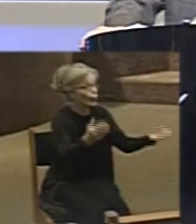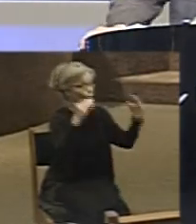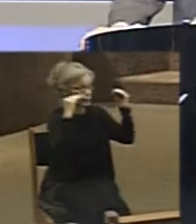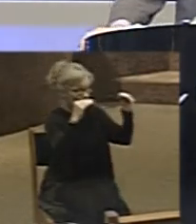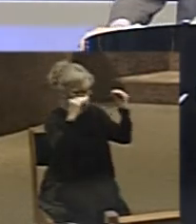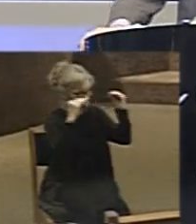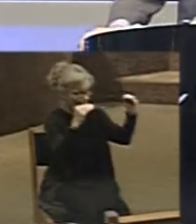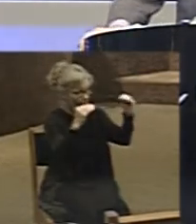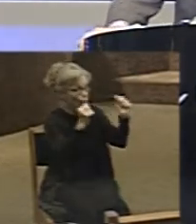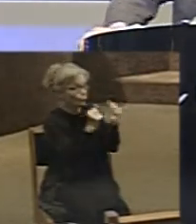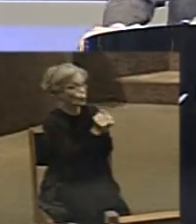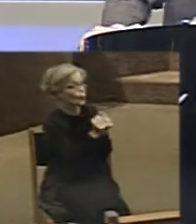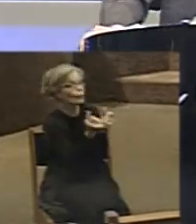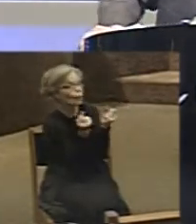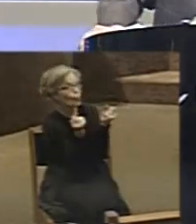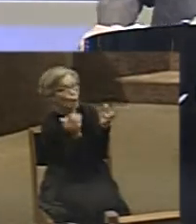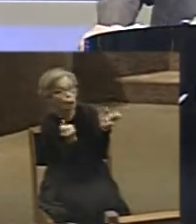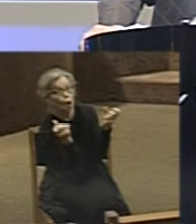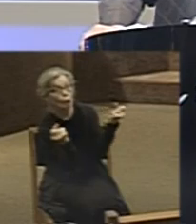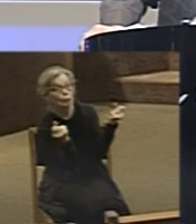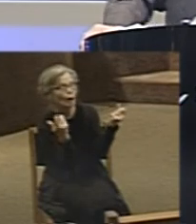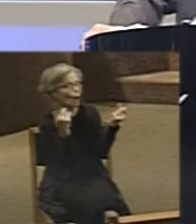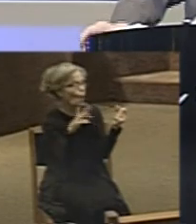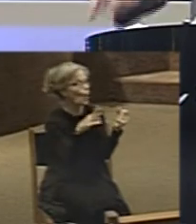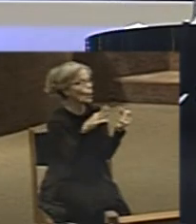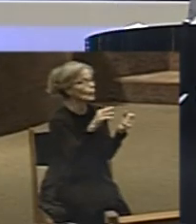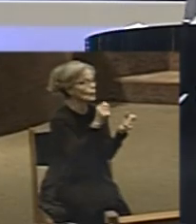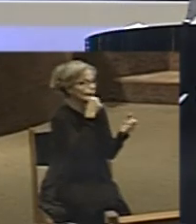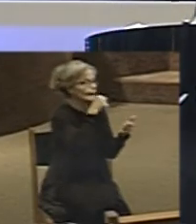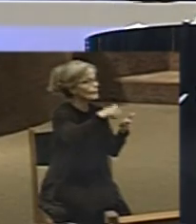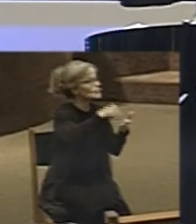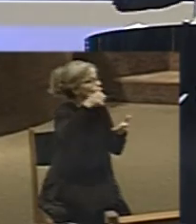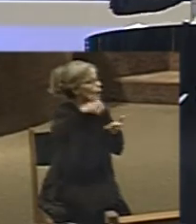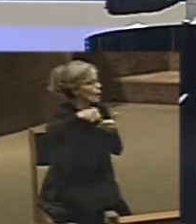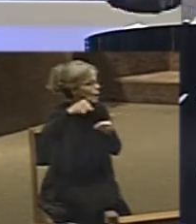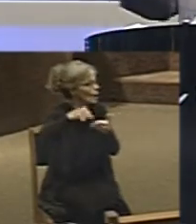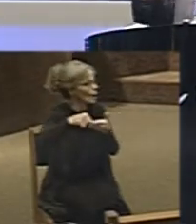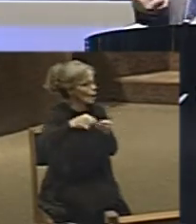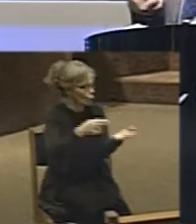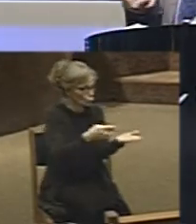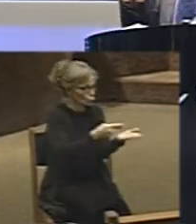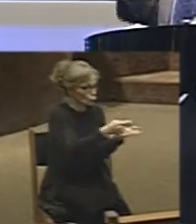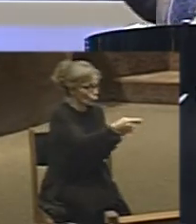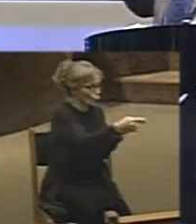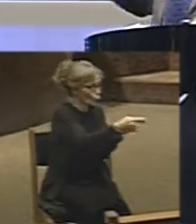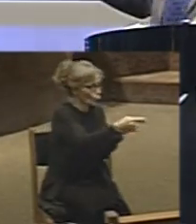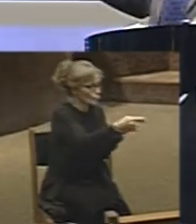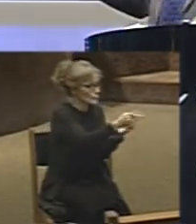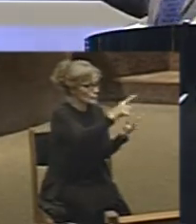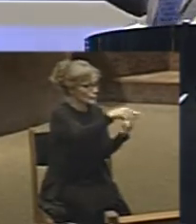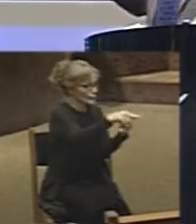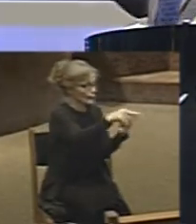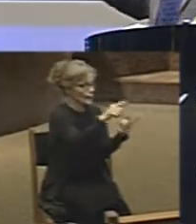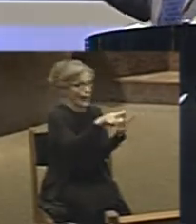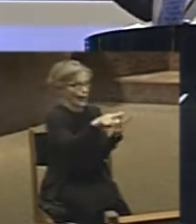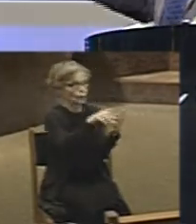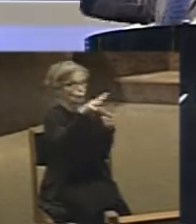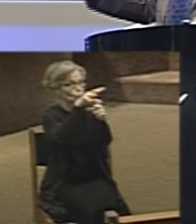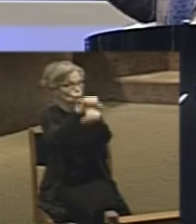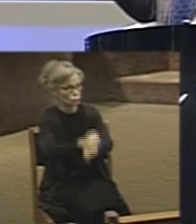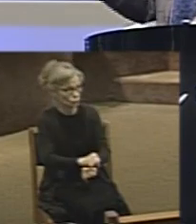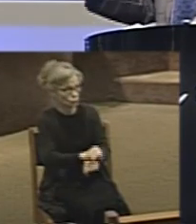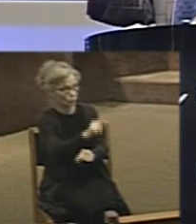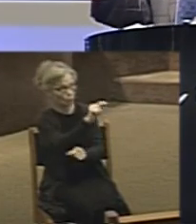word or by our epistle. Truths and traditions that come to us from pure and